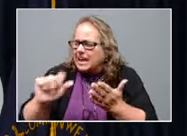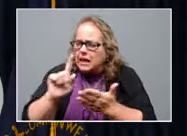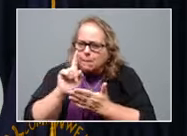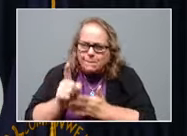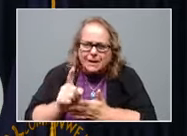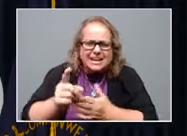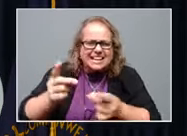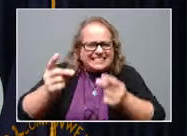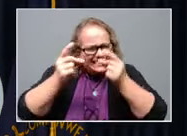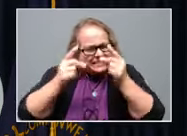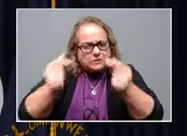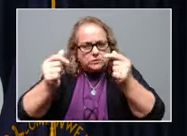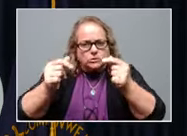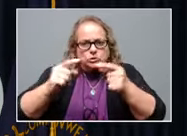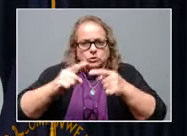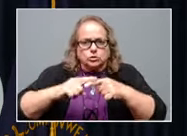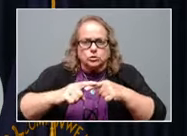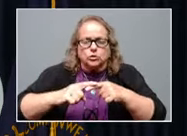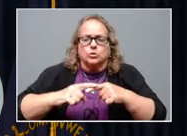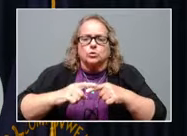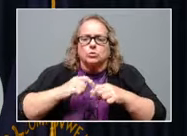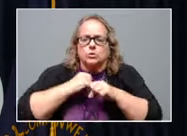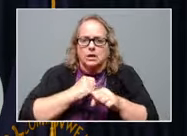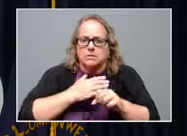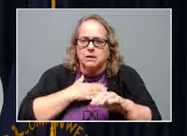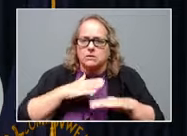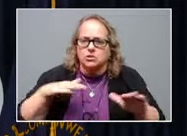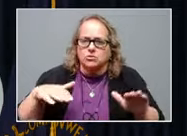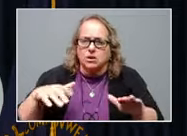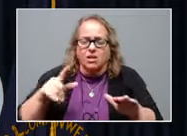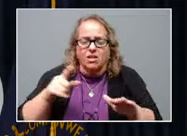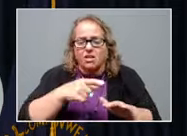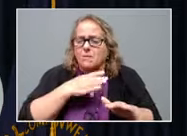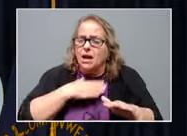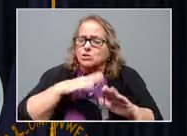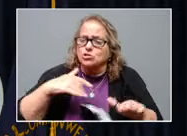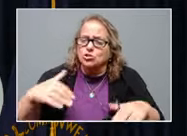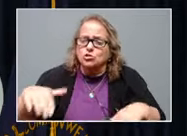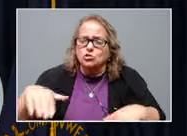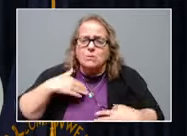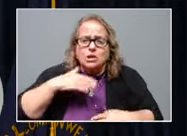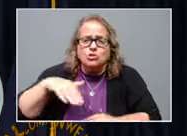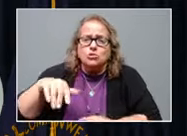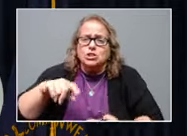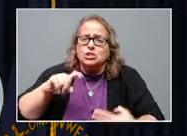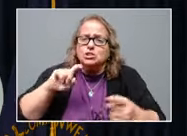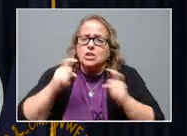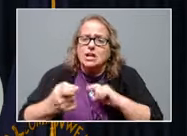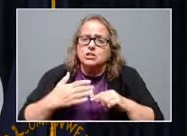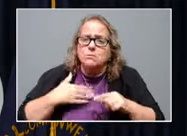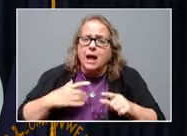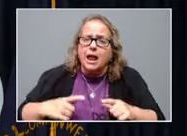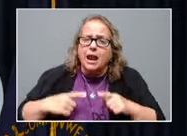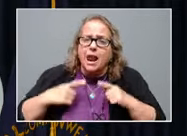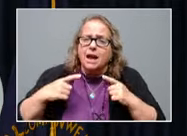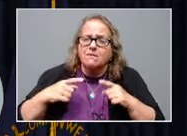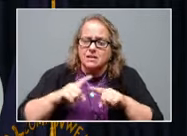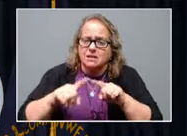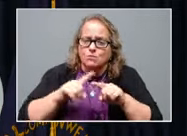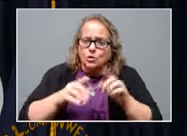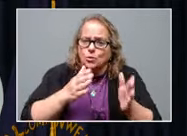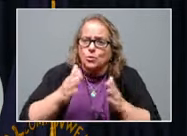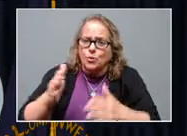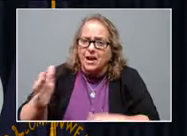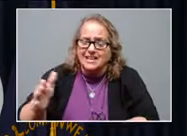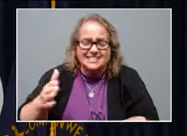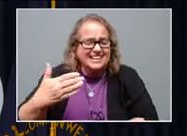I mean, they changed my life in ways that are hard to express and give it meaning, even on days that they frustrate